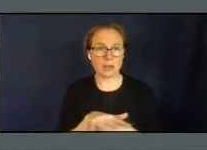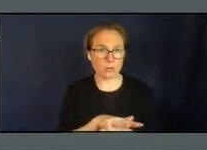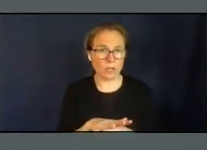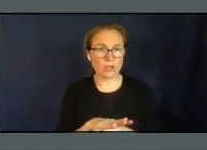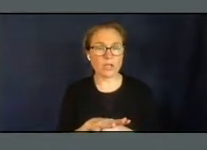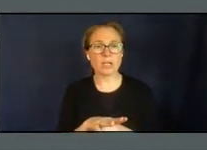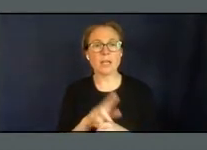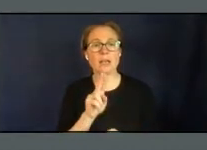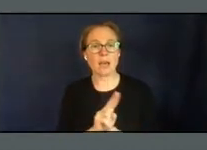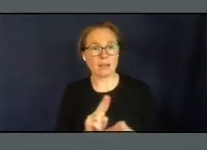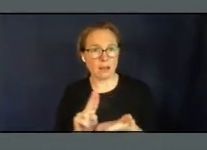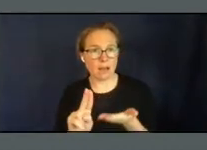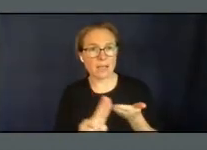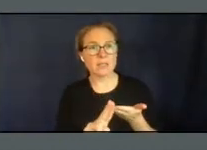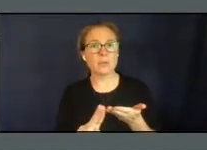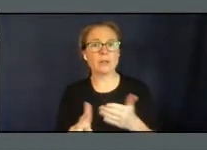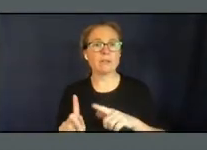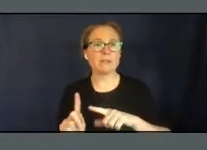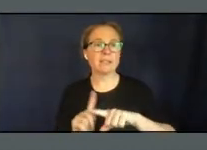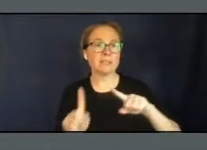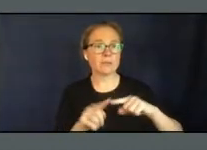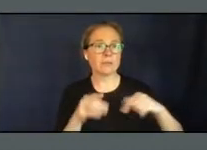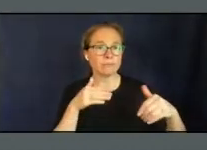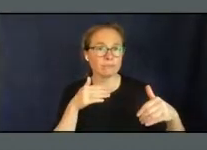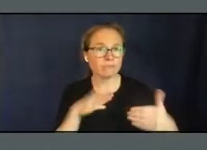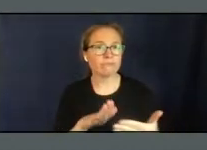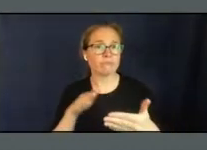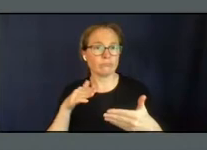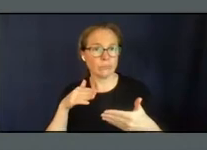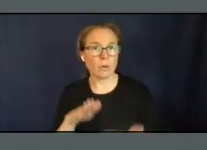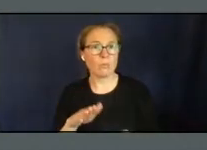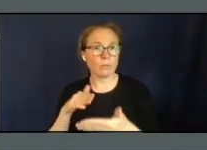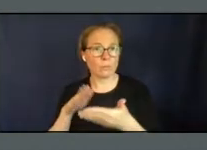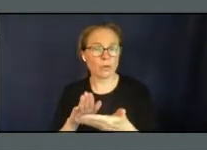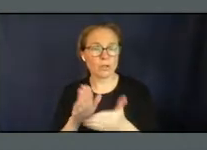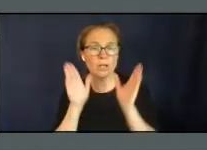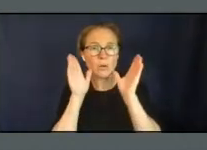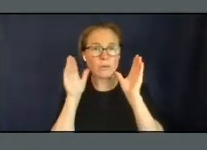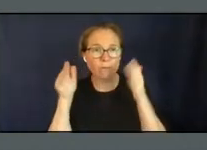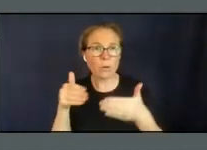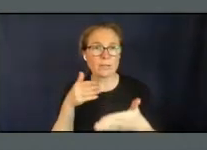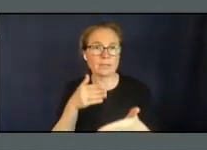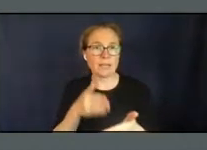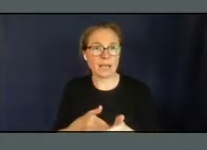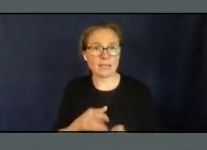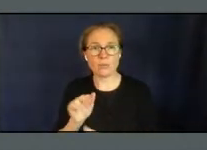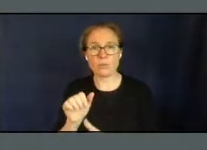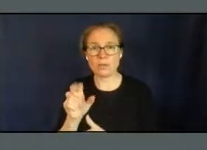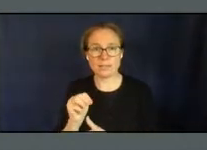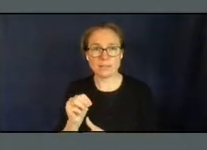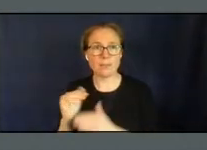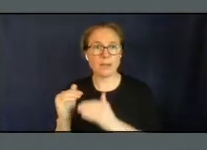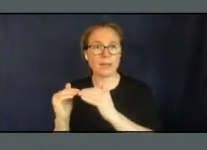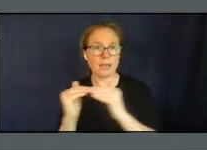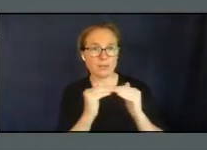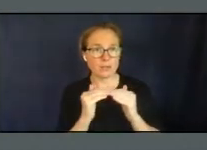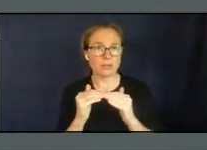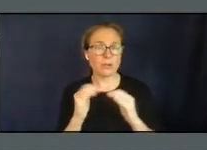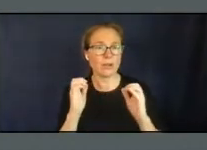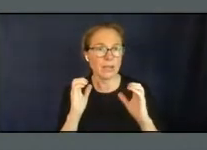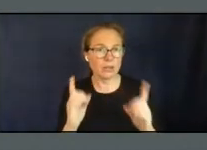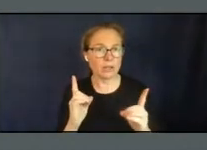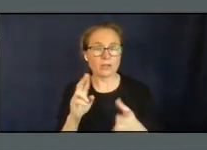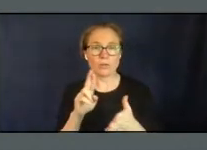to follow a multi-pronged strategy predicated on the centrality of anti-racism and equity in the educational, research, and healthcare